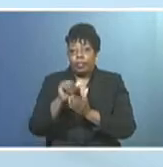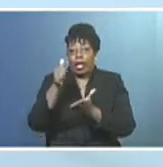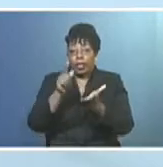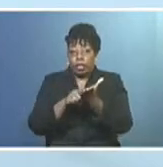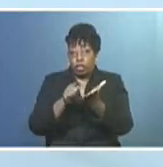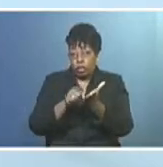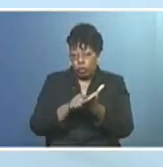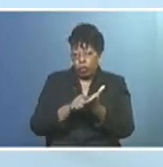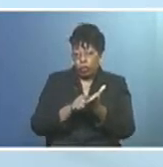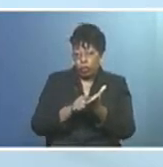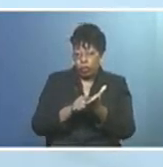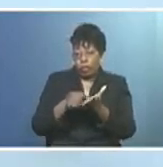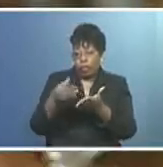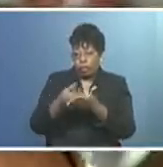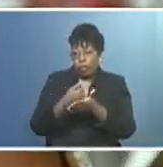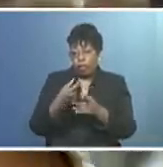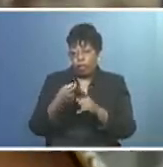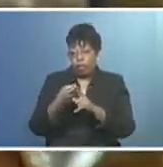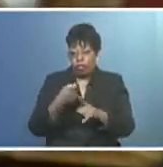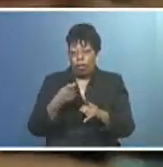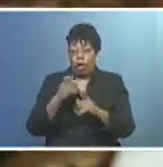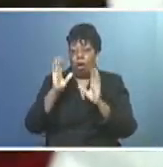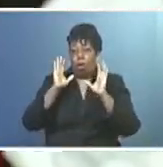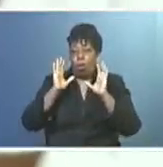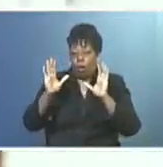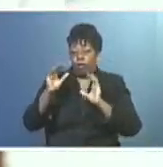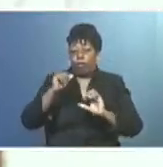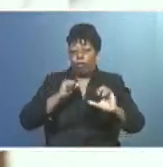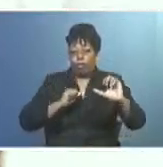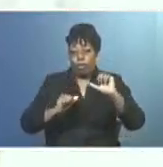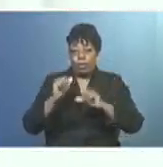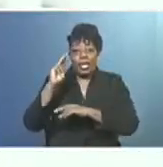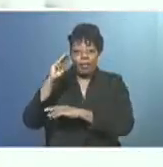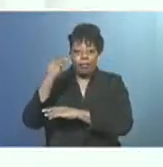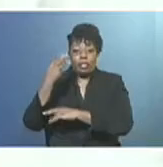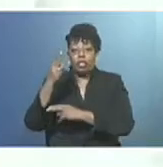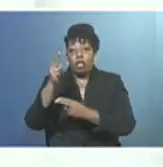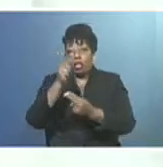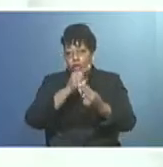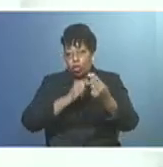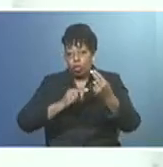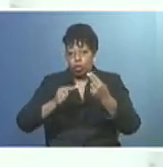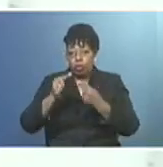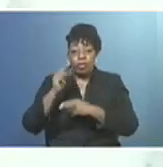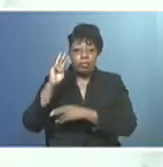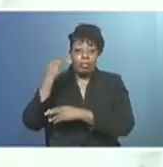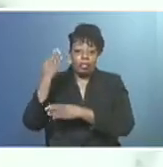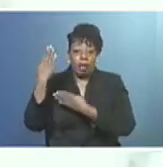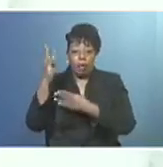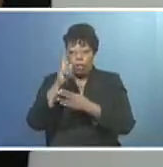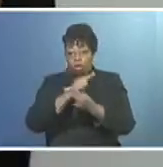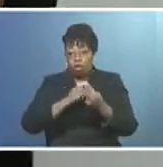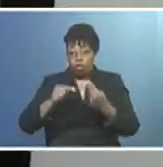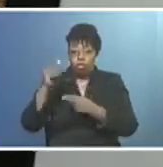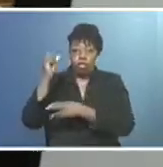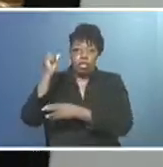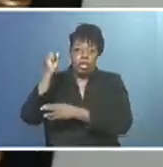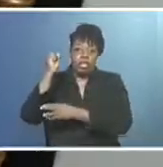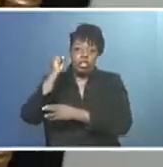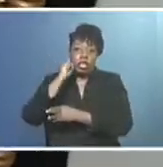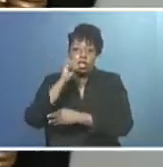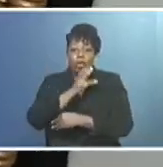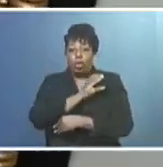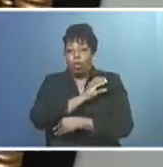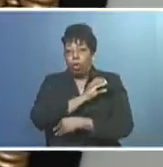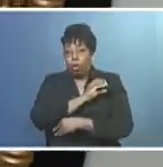news, fresh off the heels of her stellar performance at the recent Miss Universe pageant, beauty maven Miss Bahamas Universe Chantel O'Brien